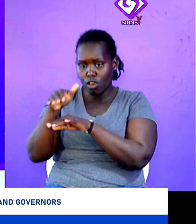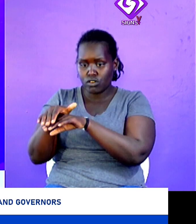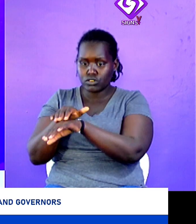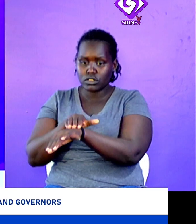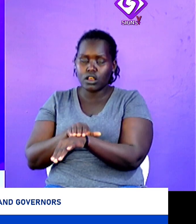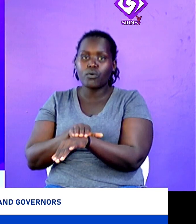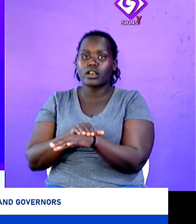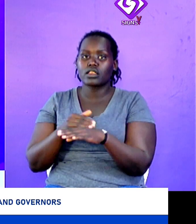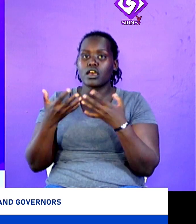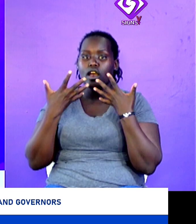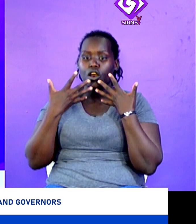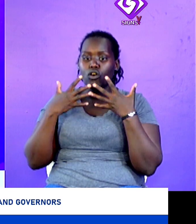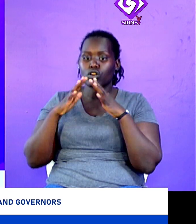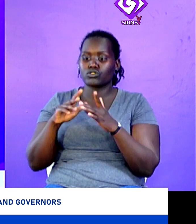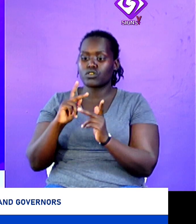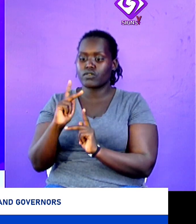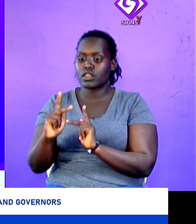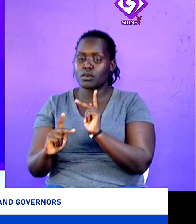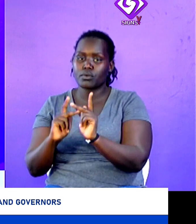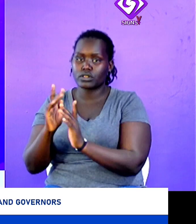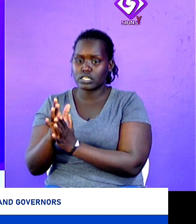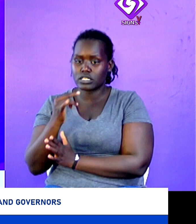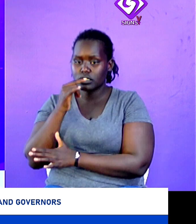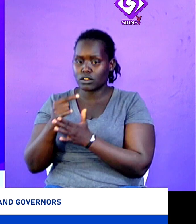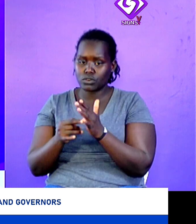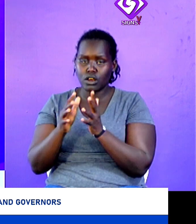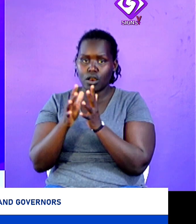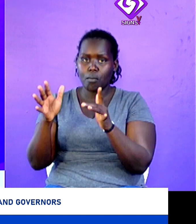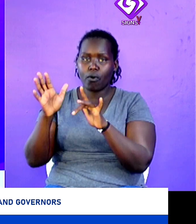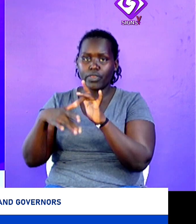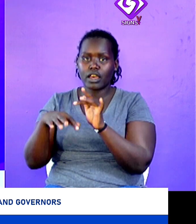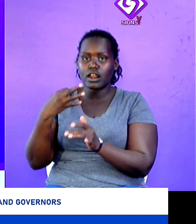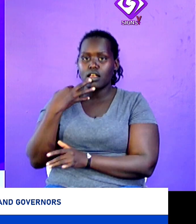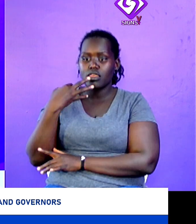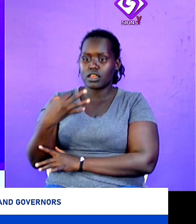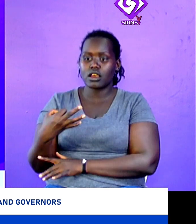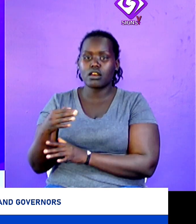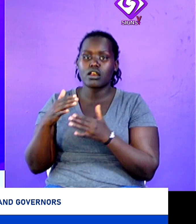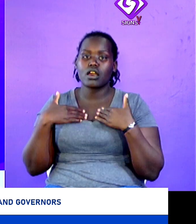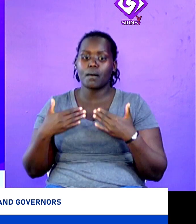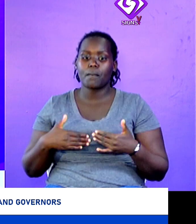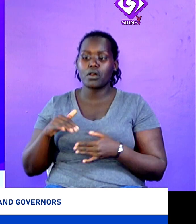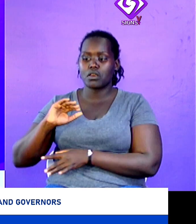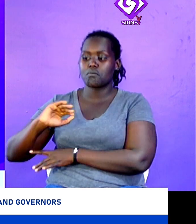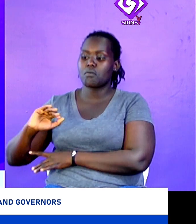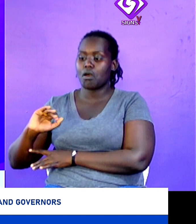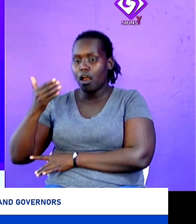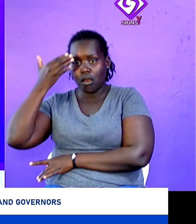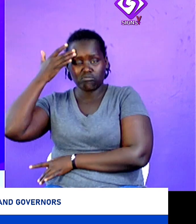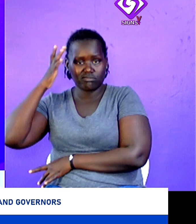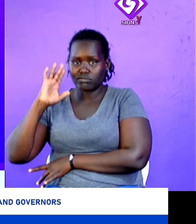the conclusion of the process. He noted that more than 300 bodies remain